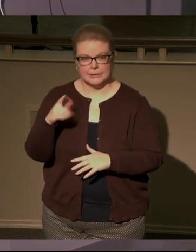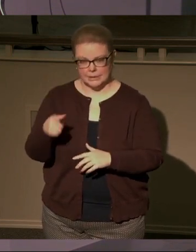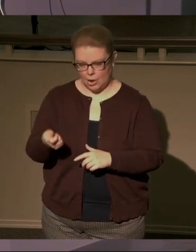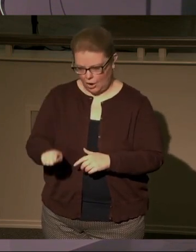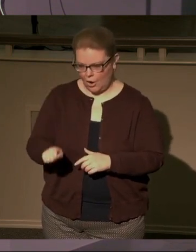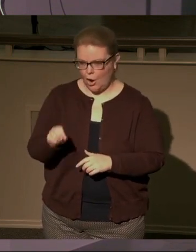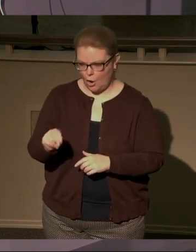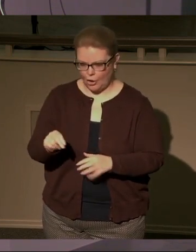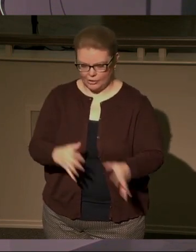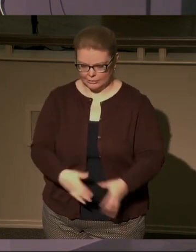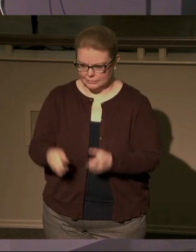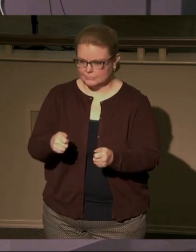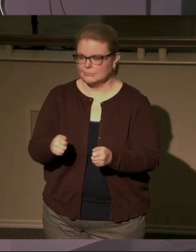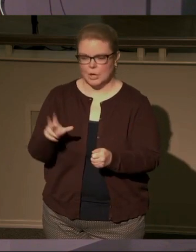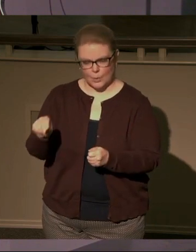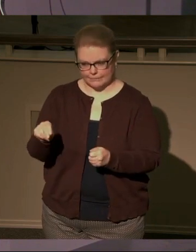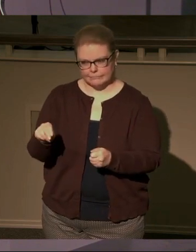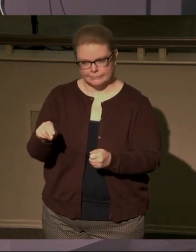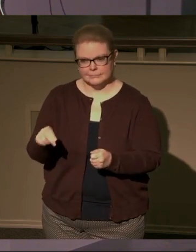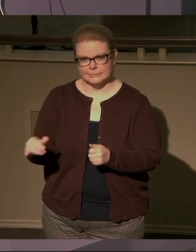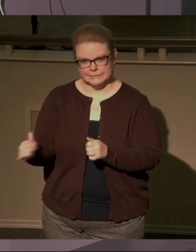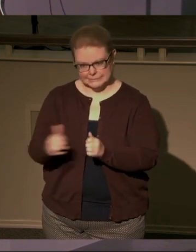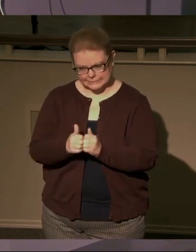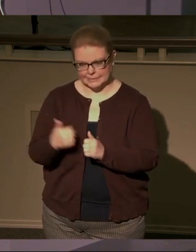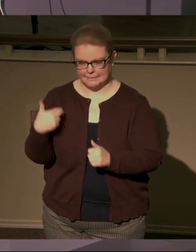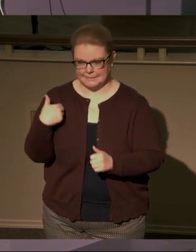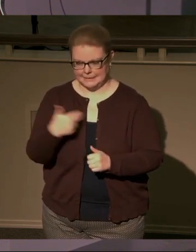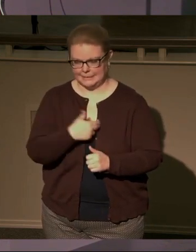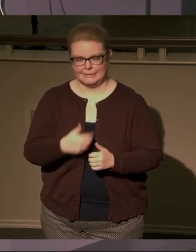pick up the controller, and you're like, no, you're going to stay with me.